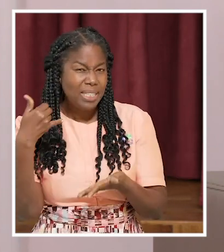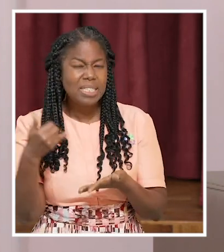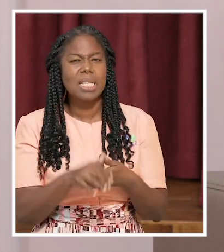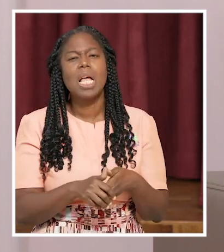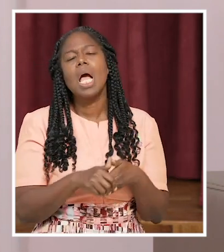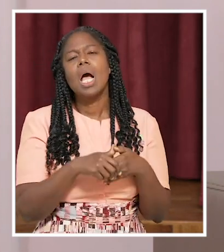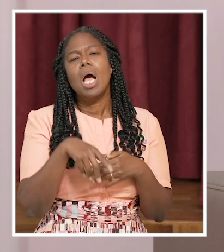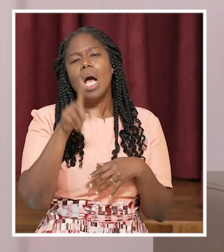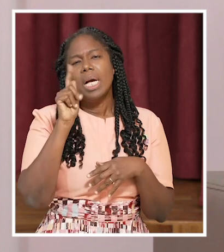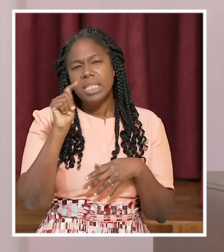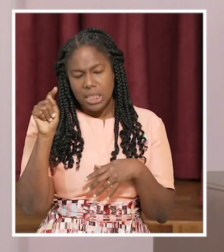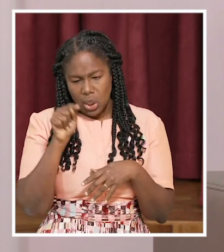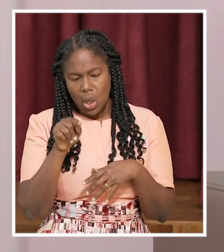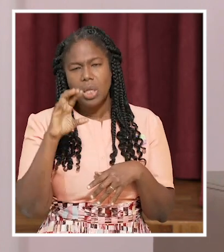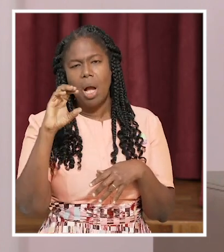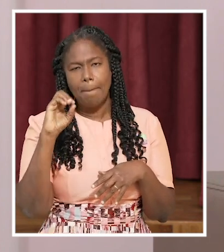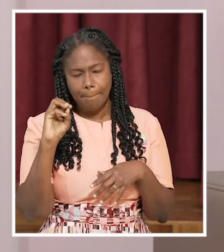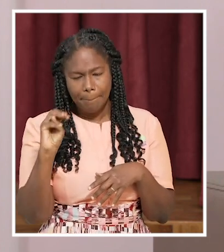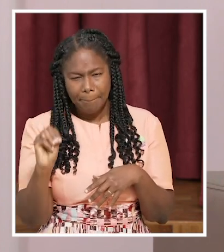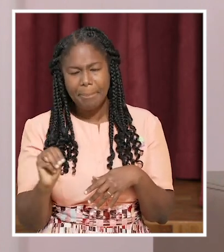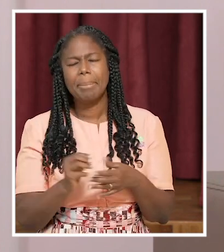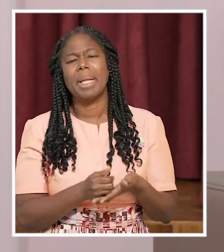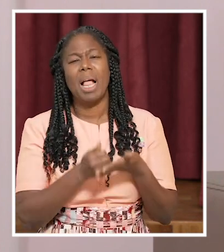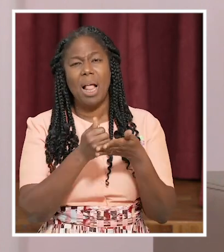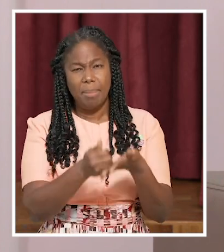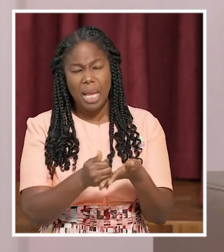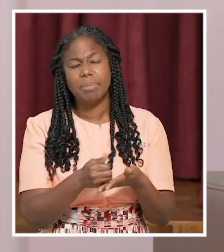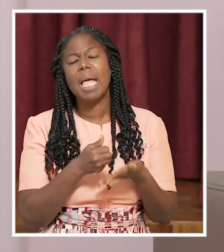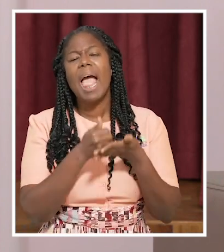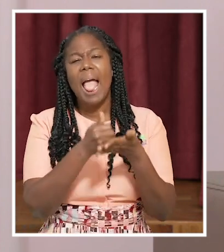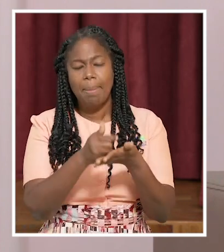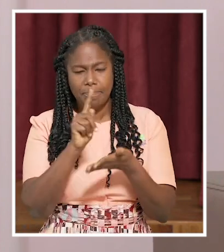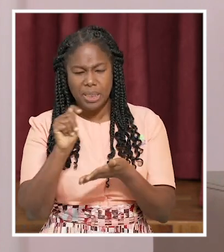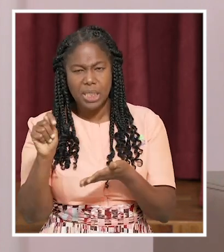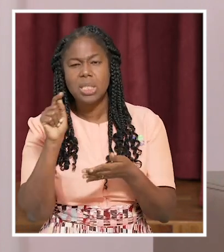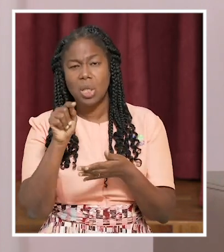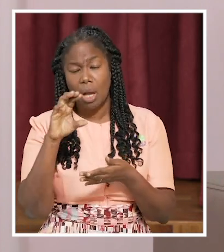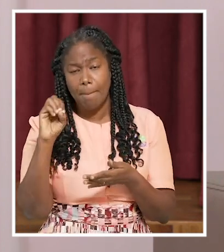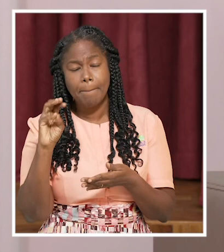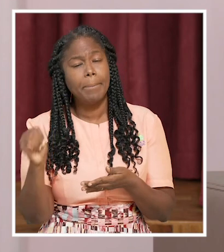findcareTT.com. So you can reach out to a helpline, and somebody on the other end of the line would be happy to talk to you. And